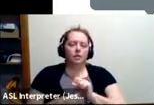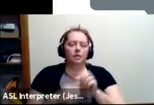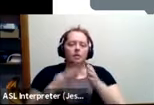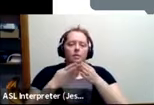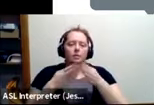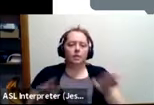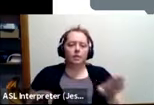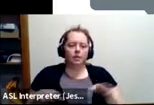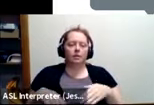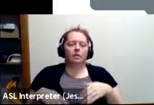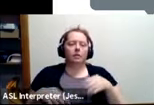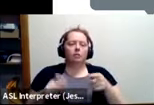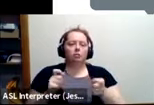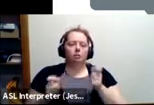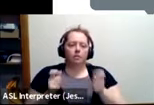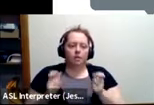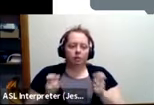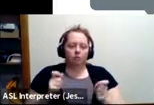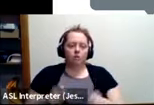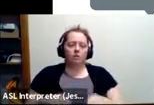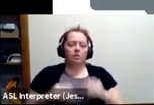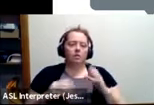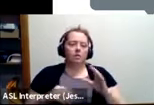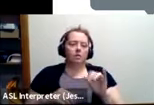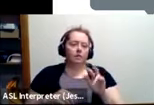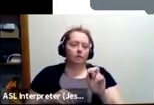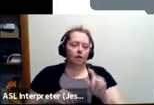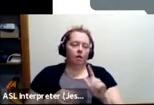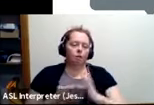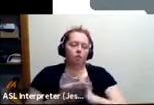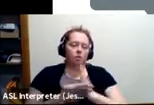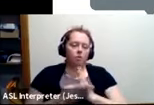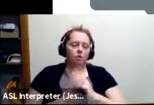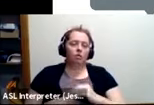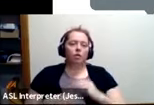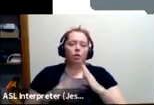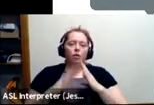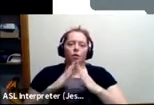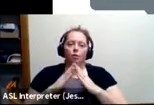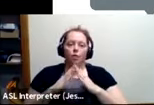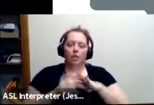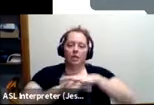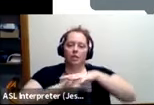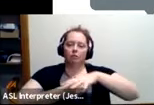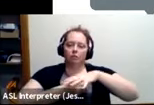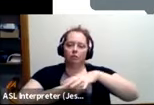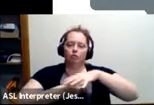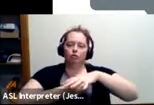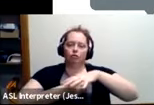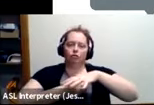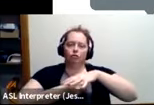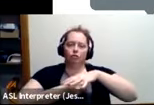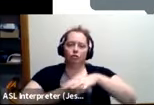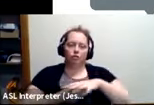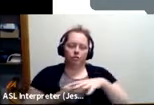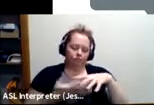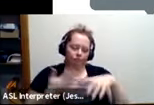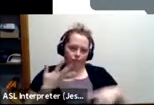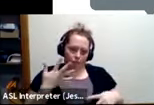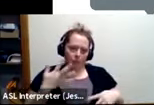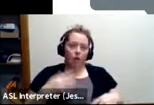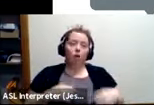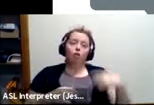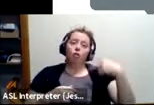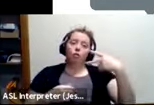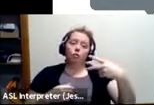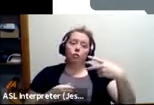on two other types of issues: civil rights and community tension. So there are two other organizations that, when we're